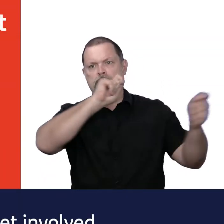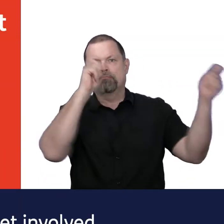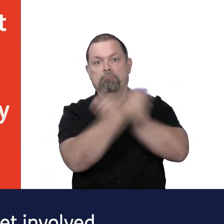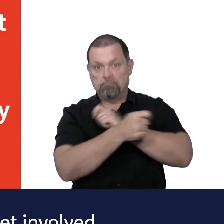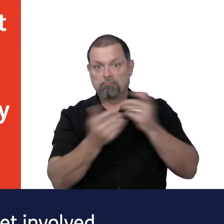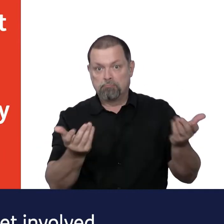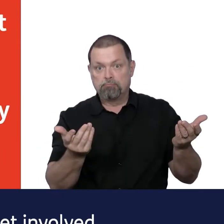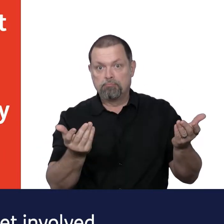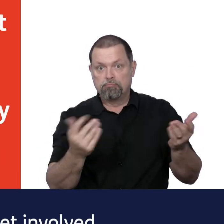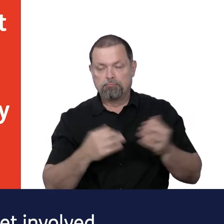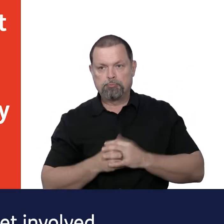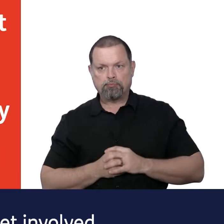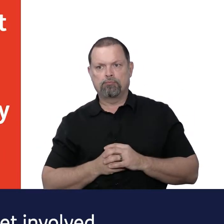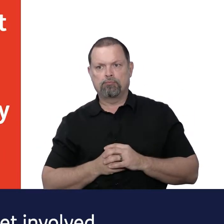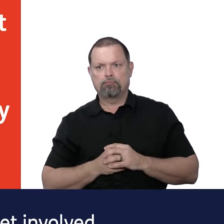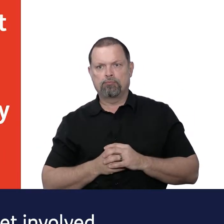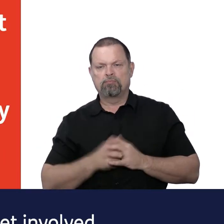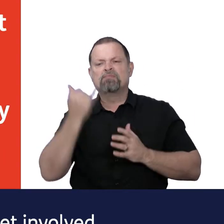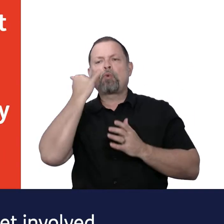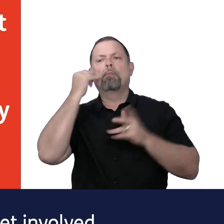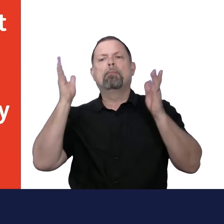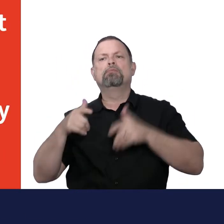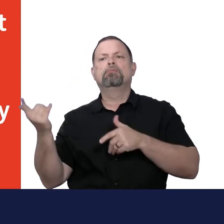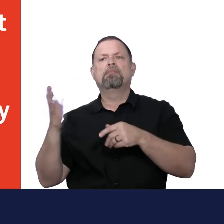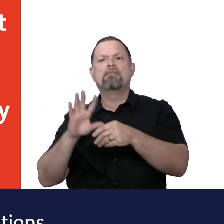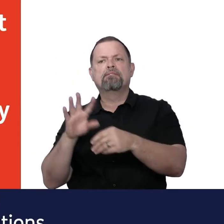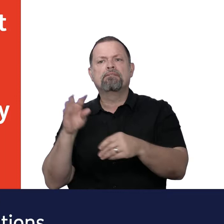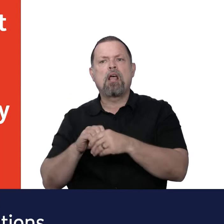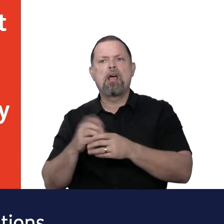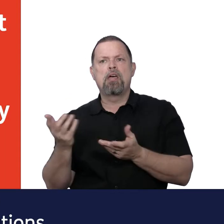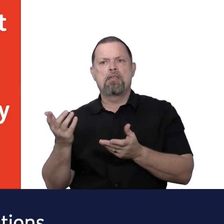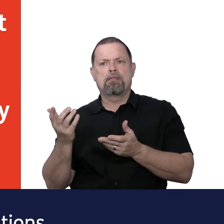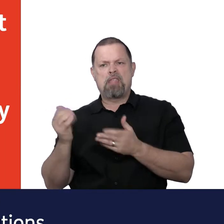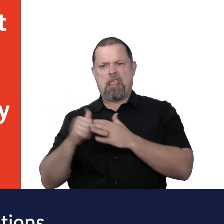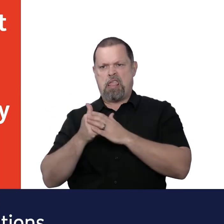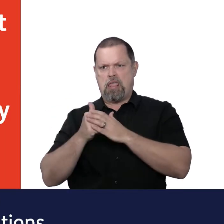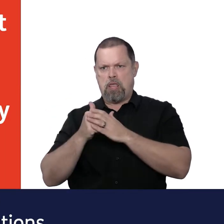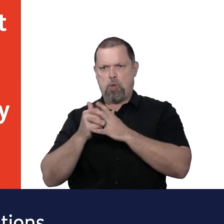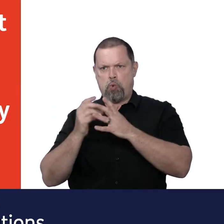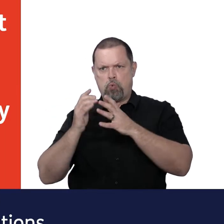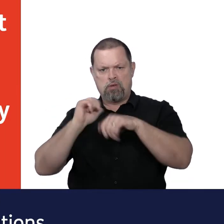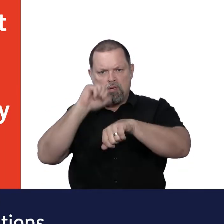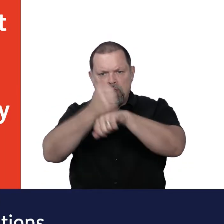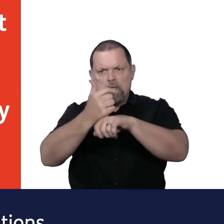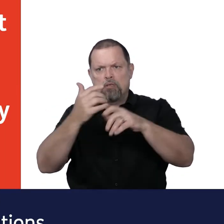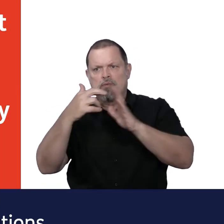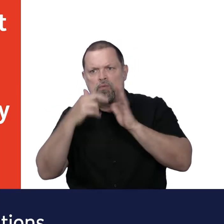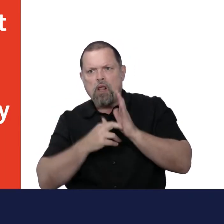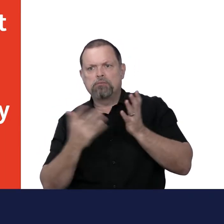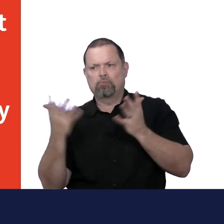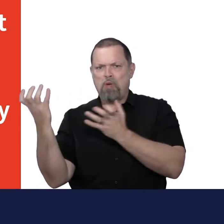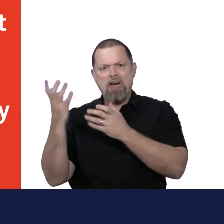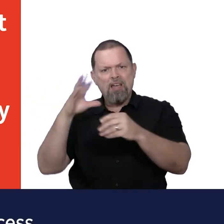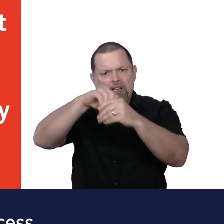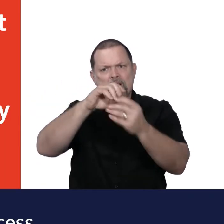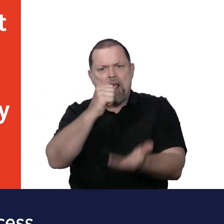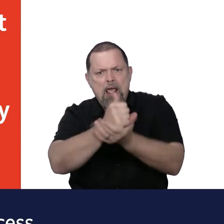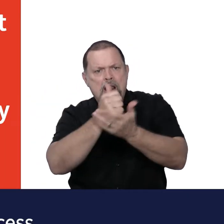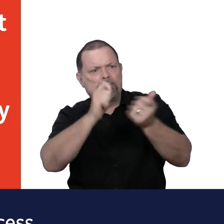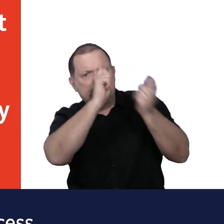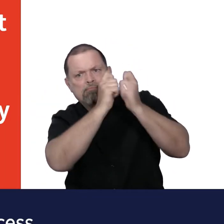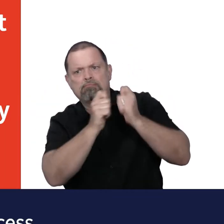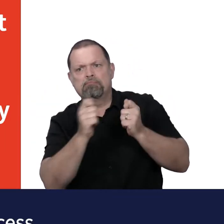Let's say someone wants to get involved. They want to help make these new regulations.